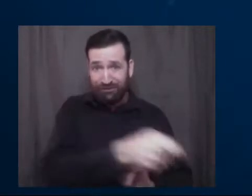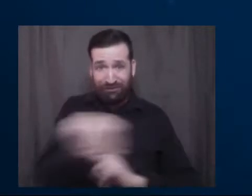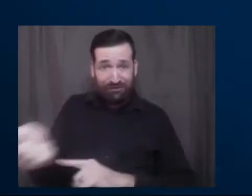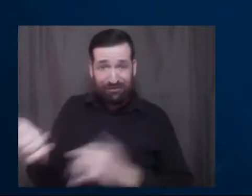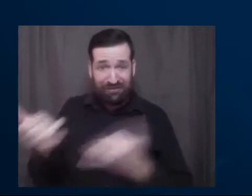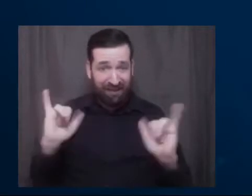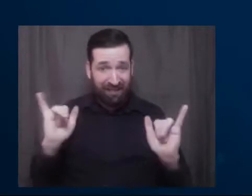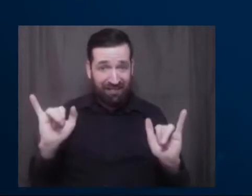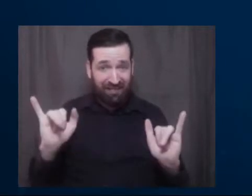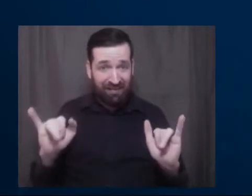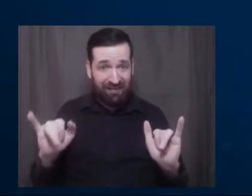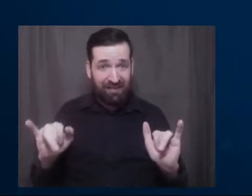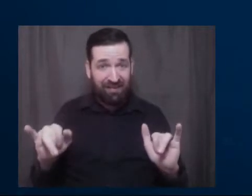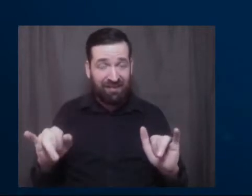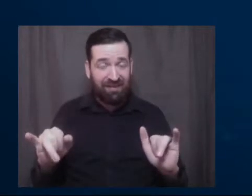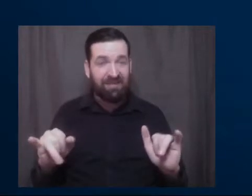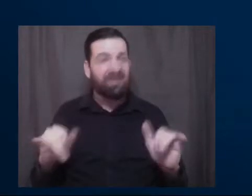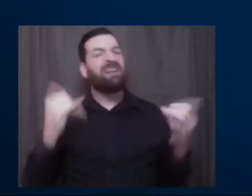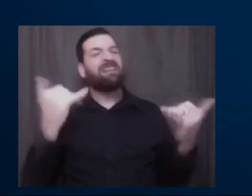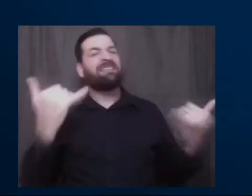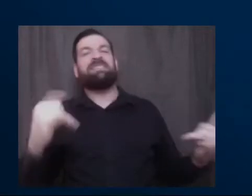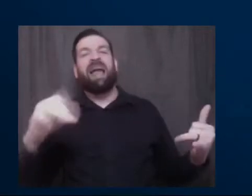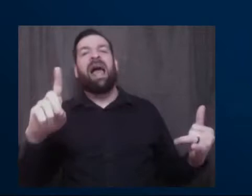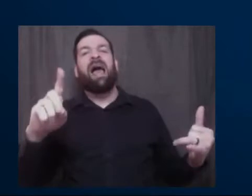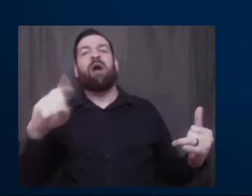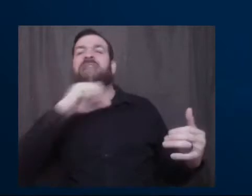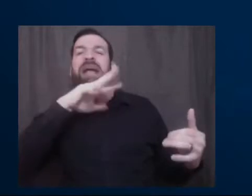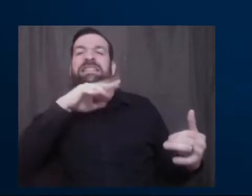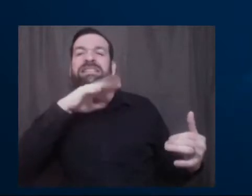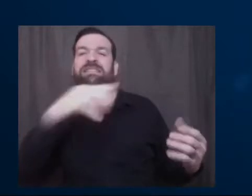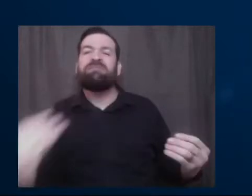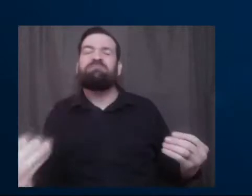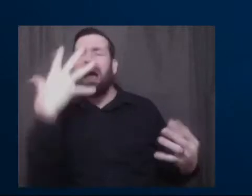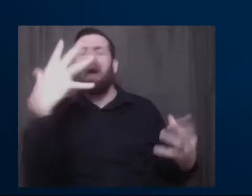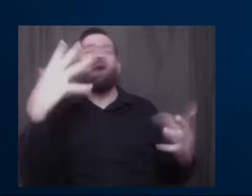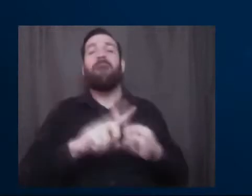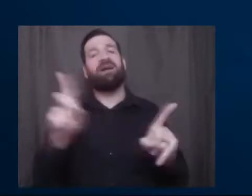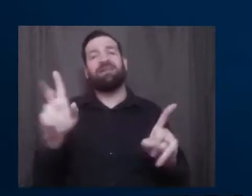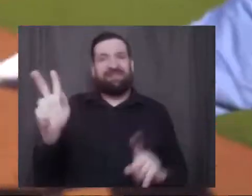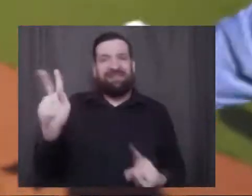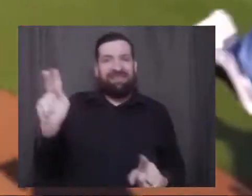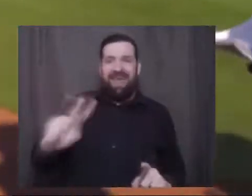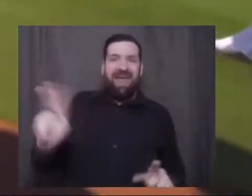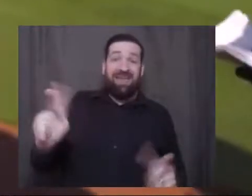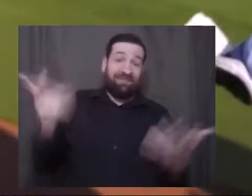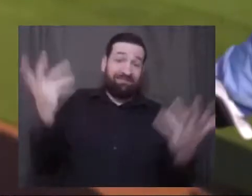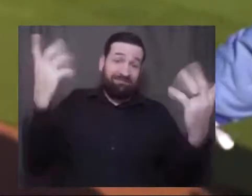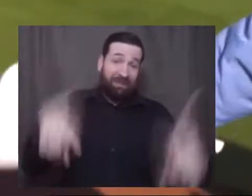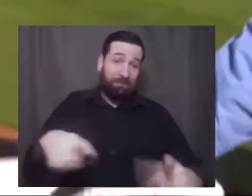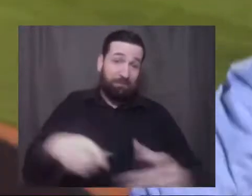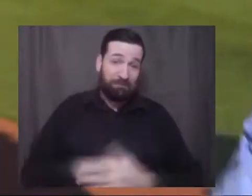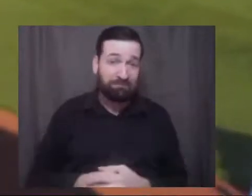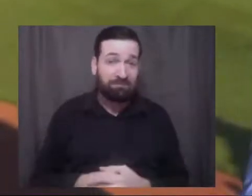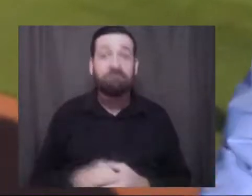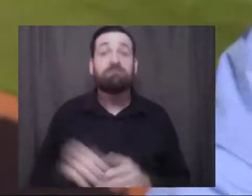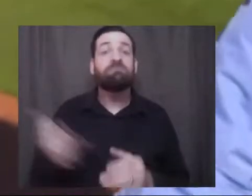It's a good thing. Now I'm getting dust in my face. But hey, we're at the K. That's just what you do. In fact, these guys just came out and they were walking through our shot and they're